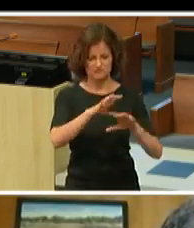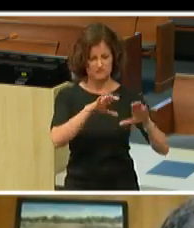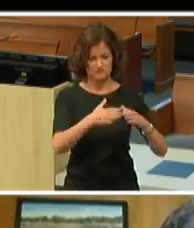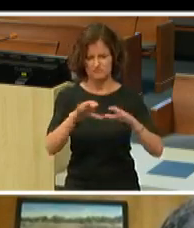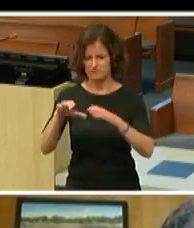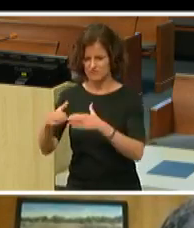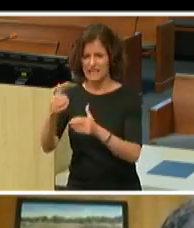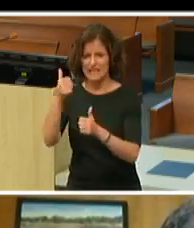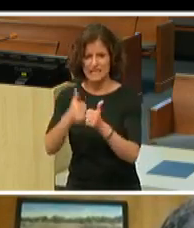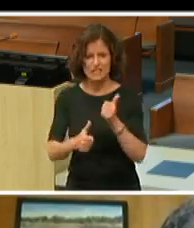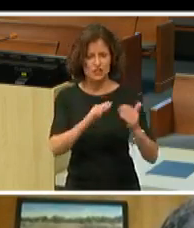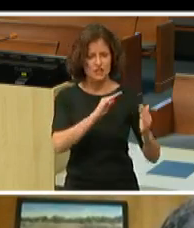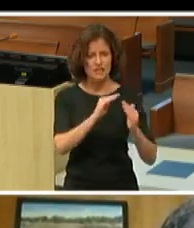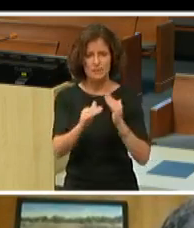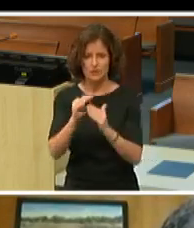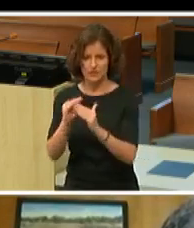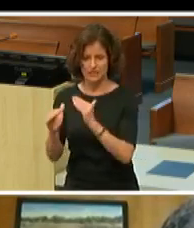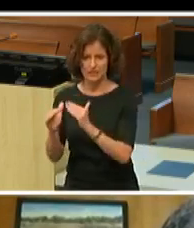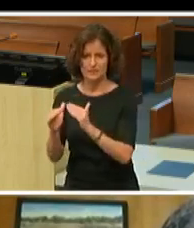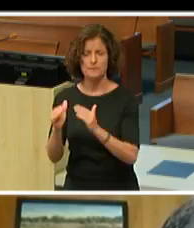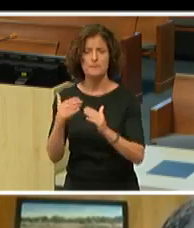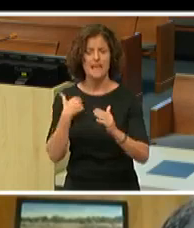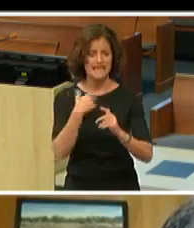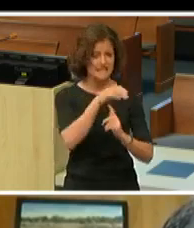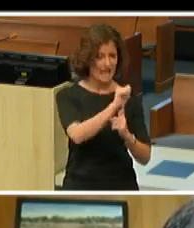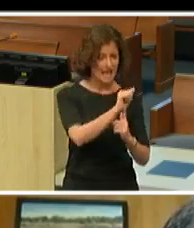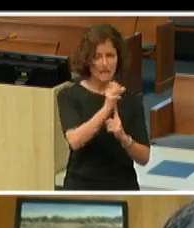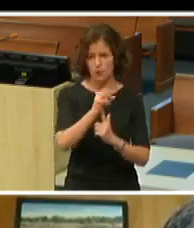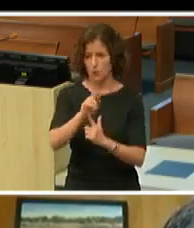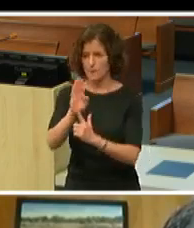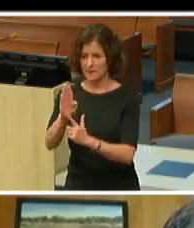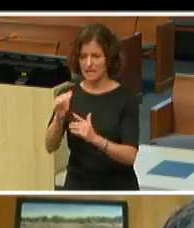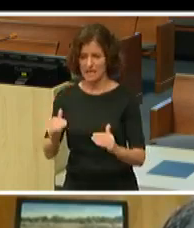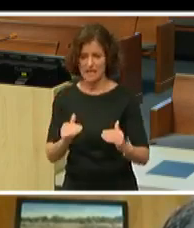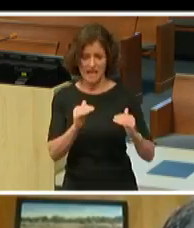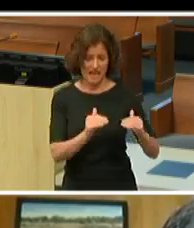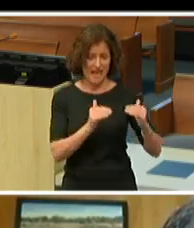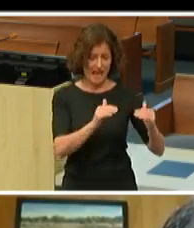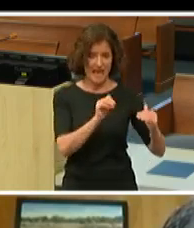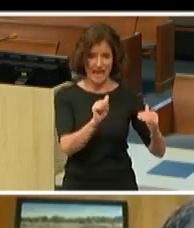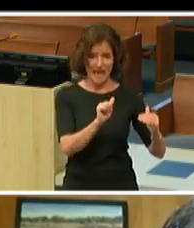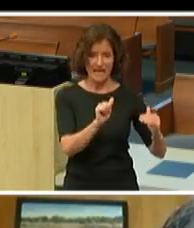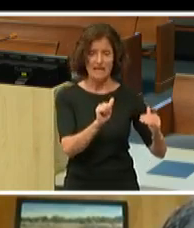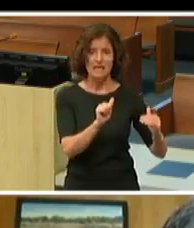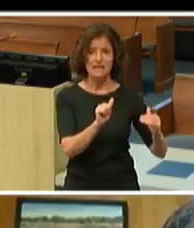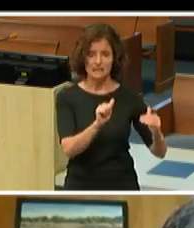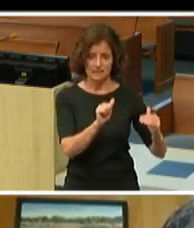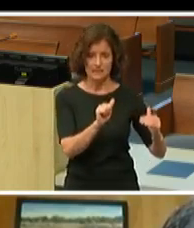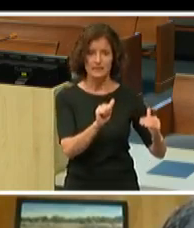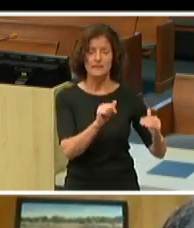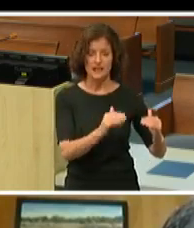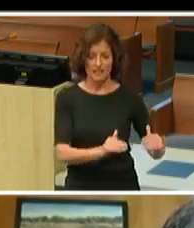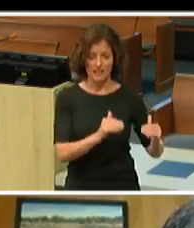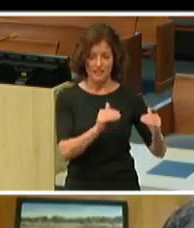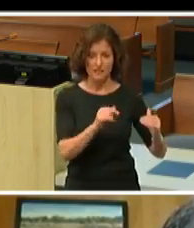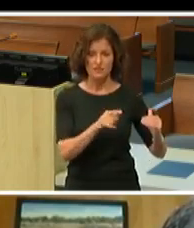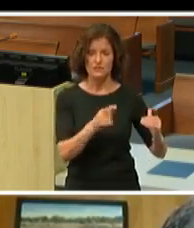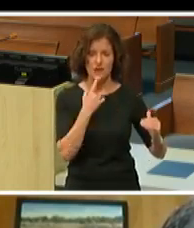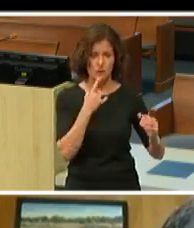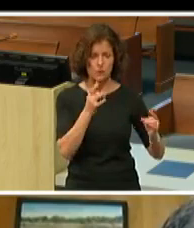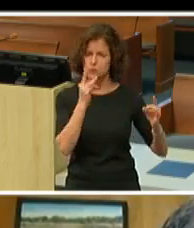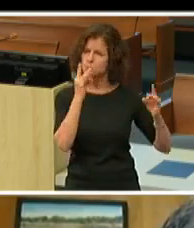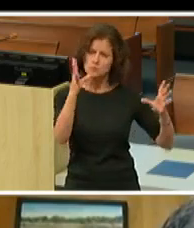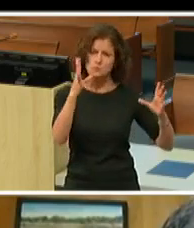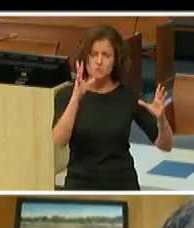community as a A or B level. The A levels being, the ones that were rampant